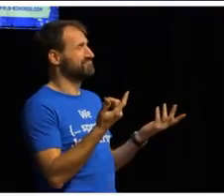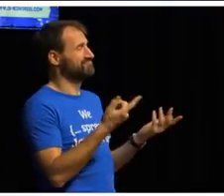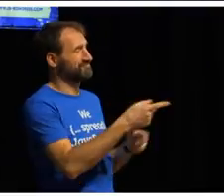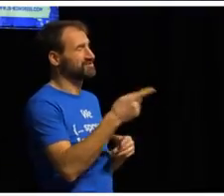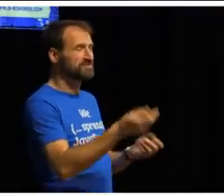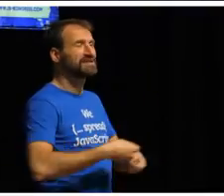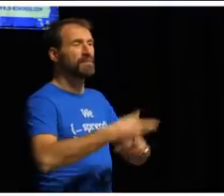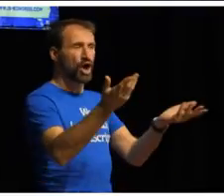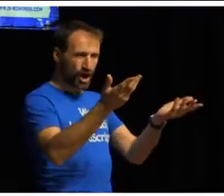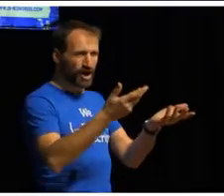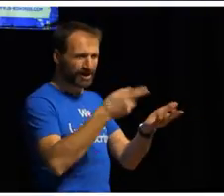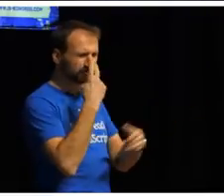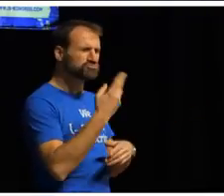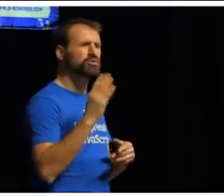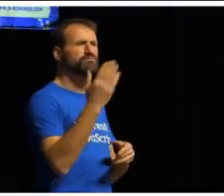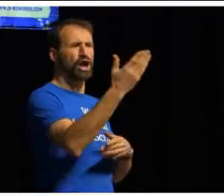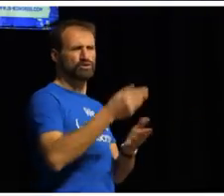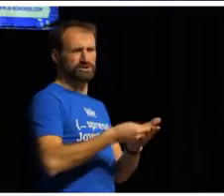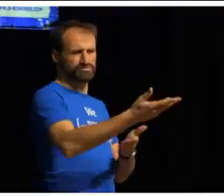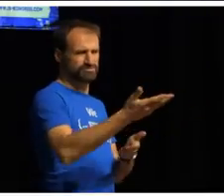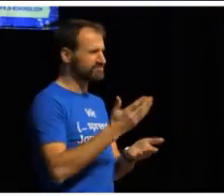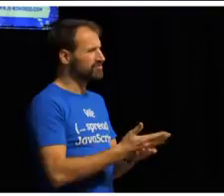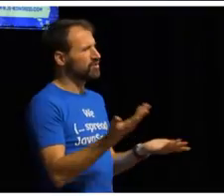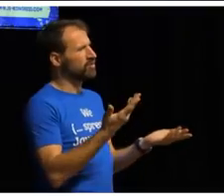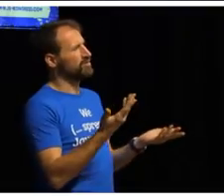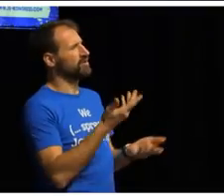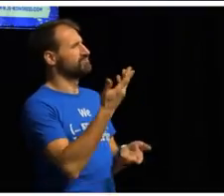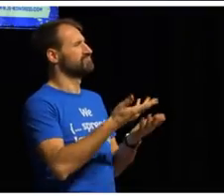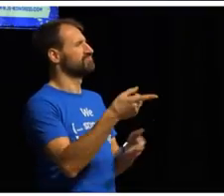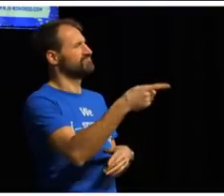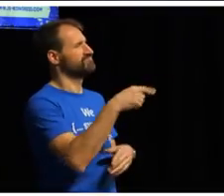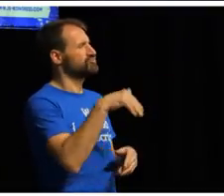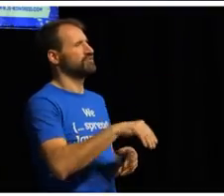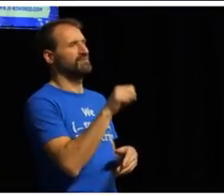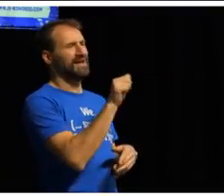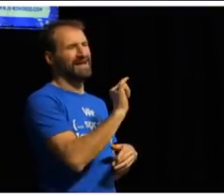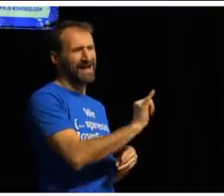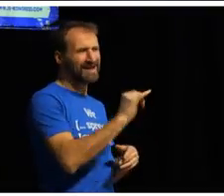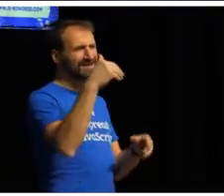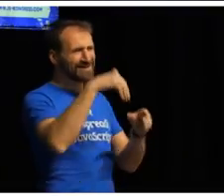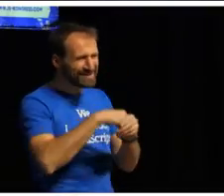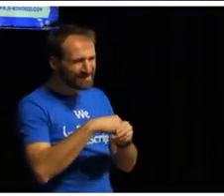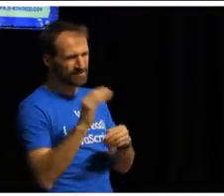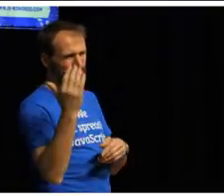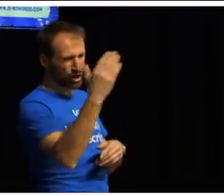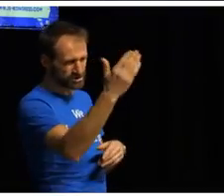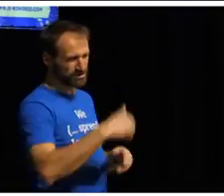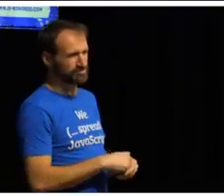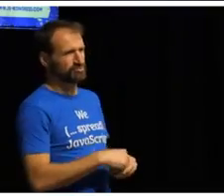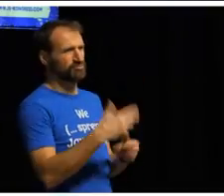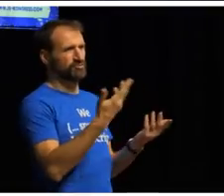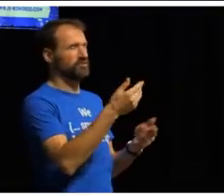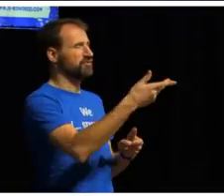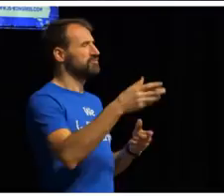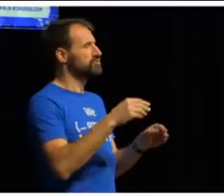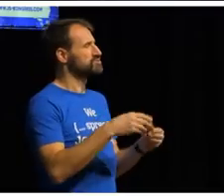And it might be beneficial, for example, if you have game AI in a browser. Like, if you use Phaser or something, you might want to